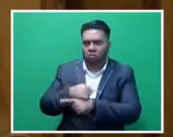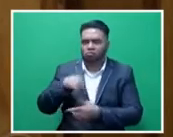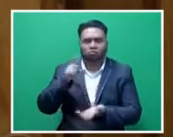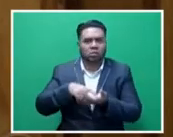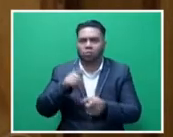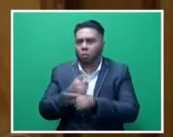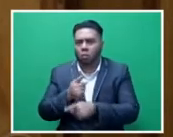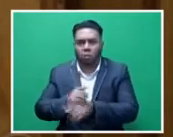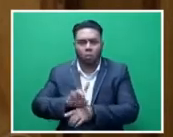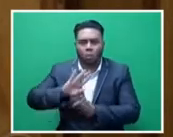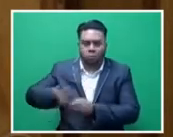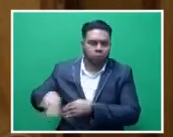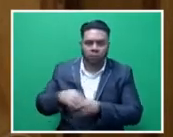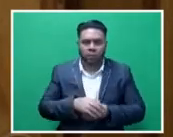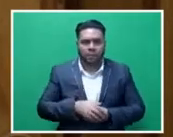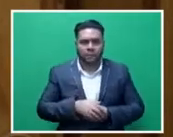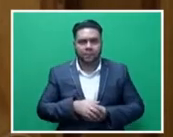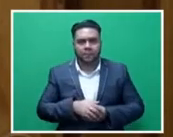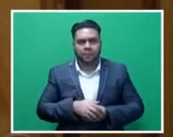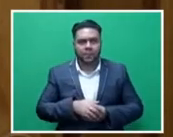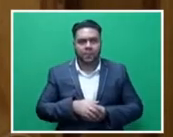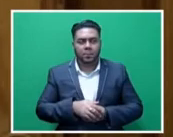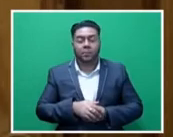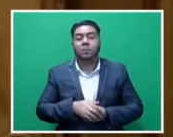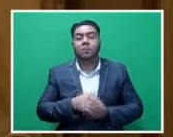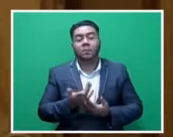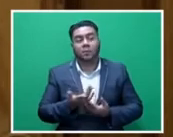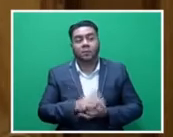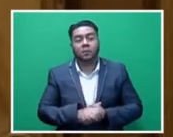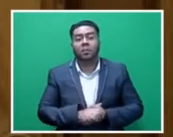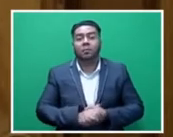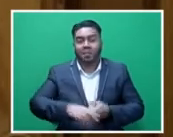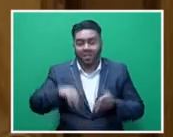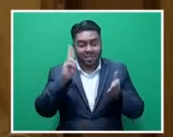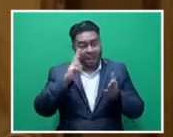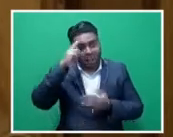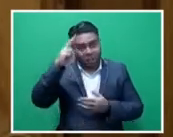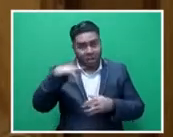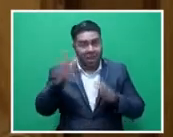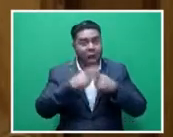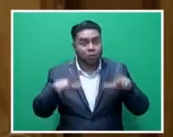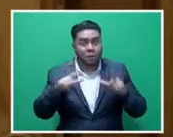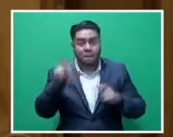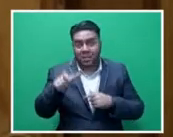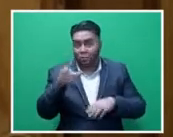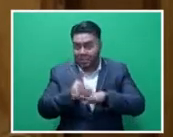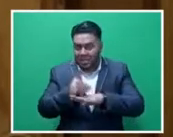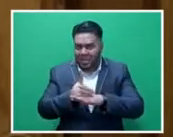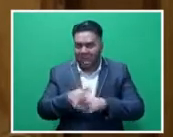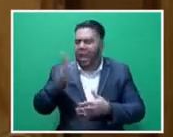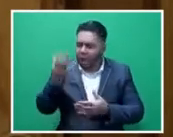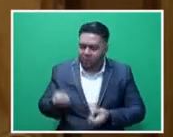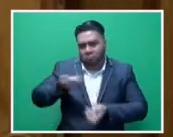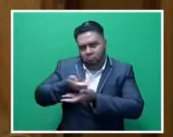my honourable colleague. So, Mr. Speaker, the National Council for Persons with Disability had discussed with the auditors the gaps